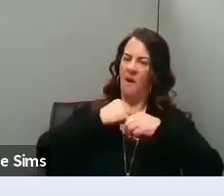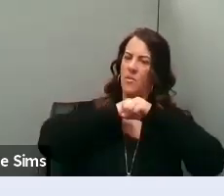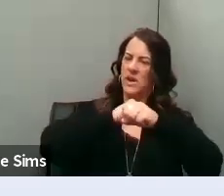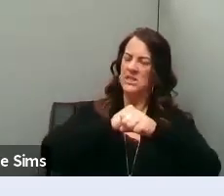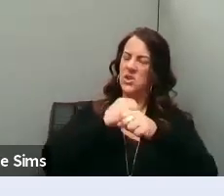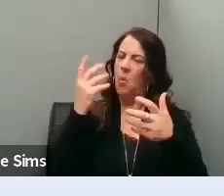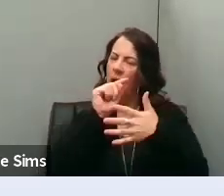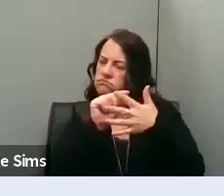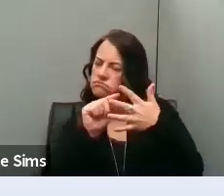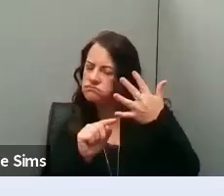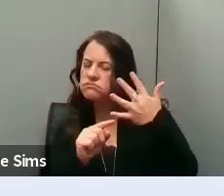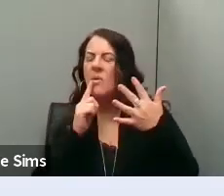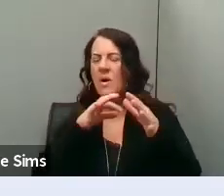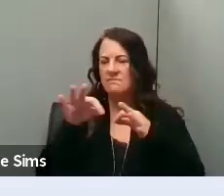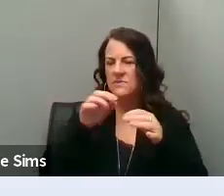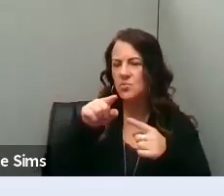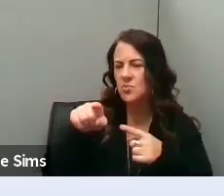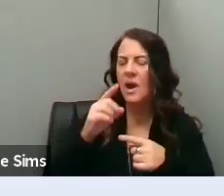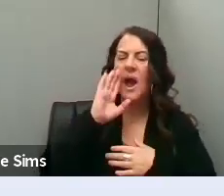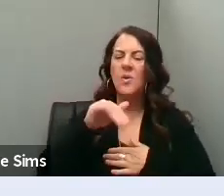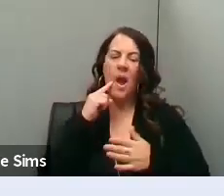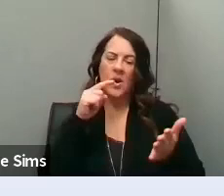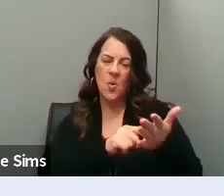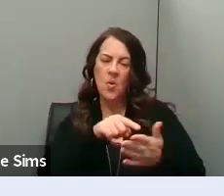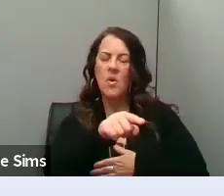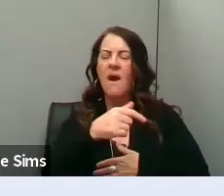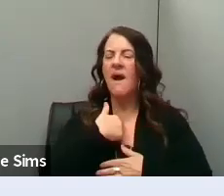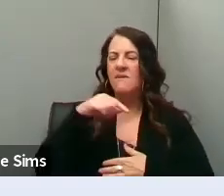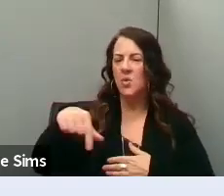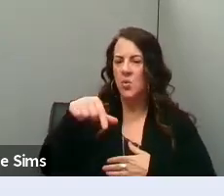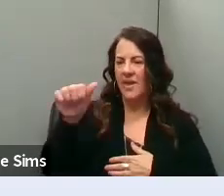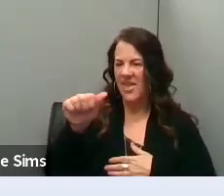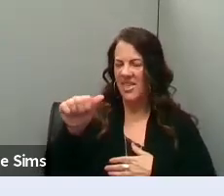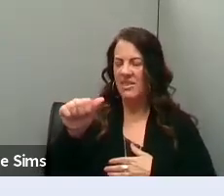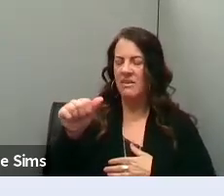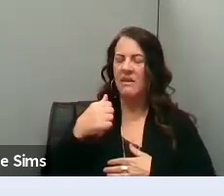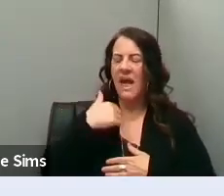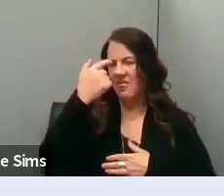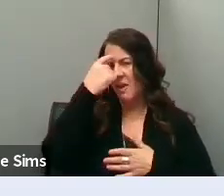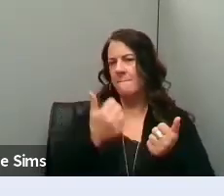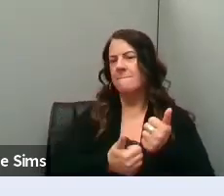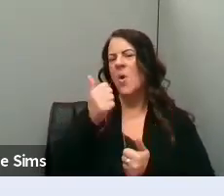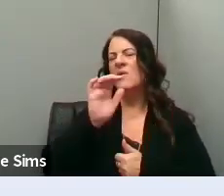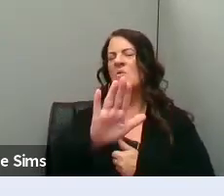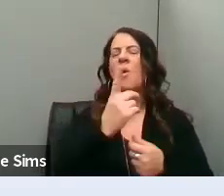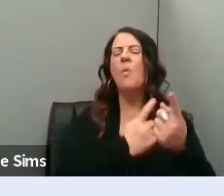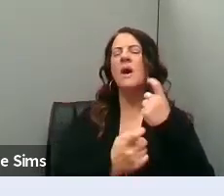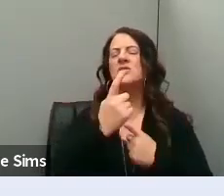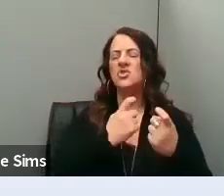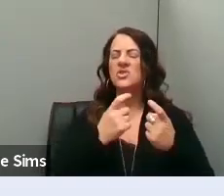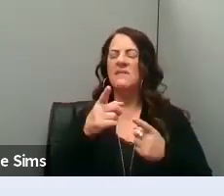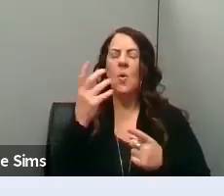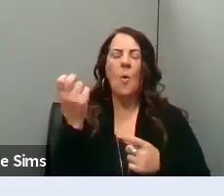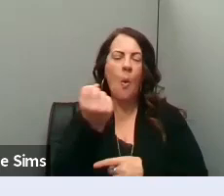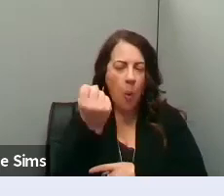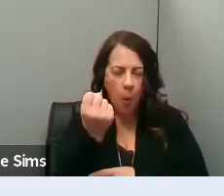see that there is already a question in the Q&A box. I think a lot of the questions that folks have will be